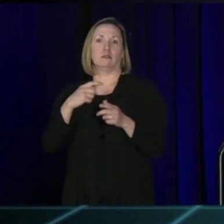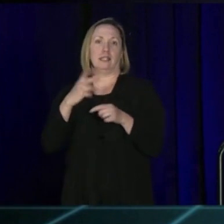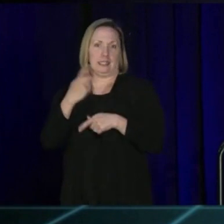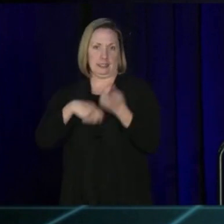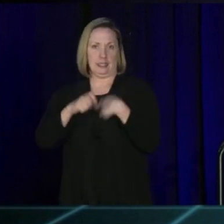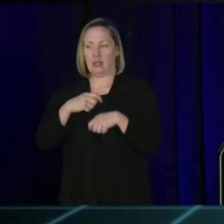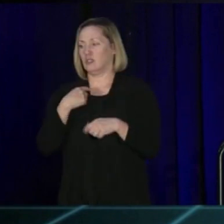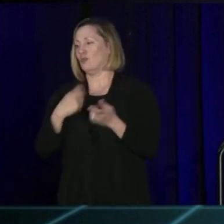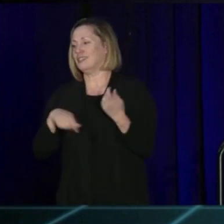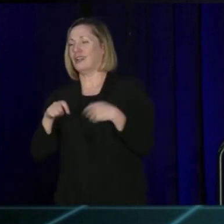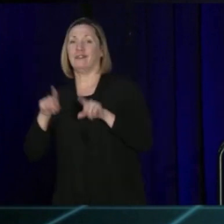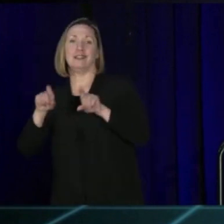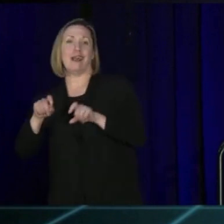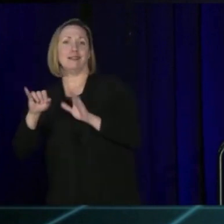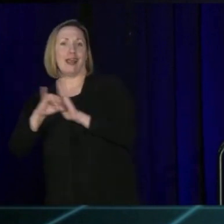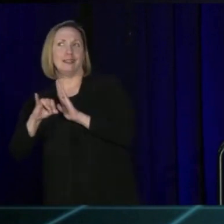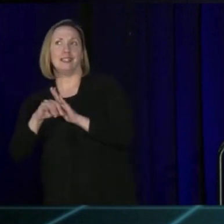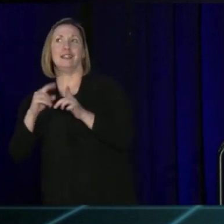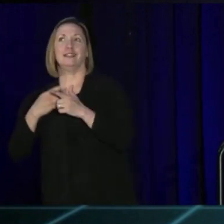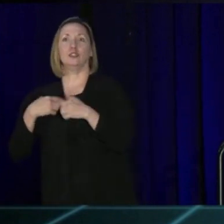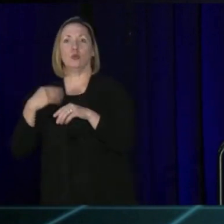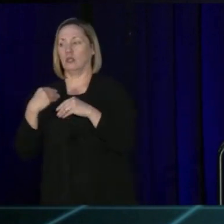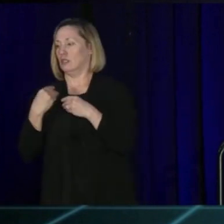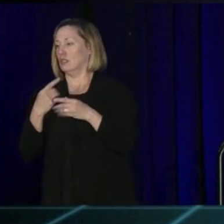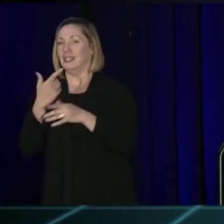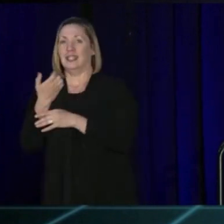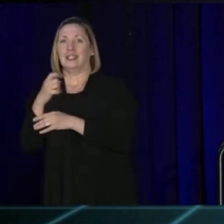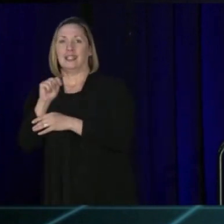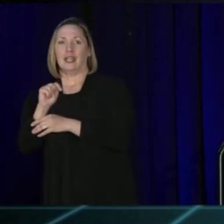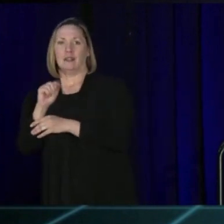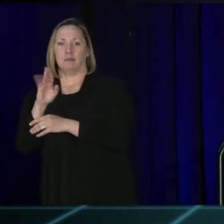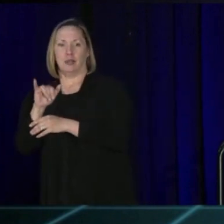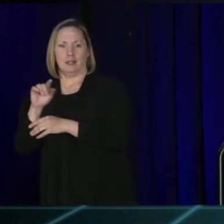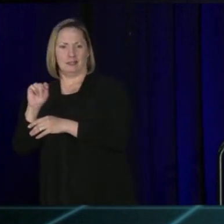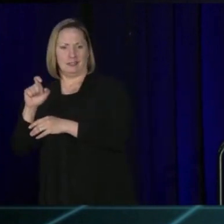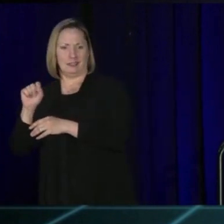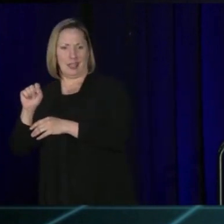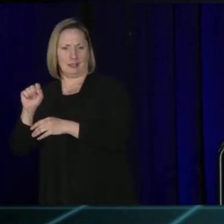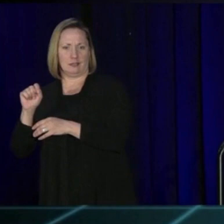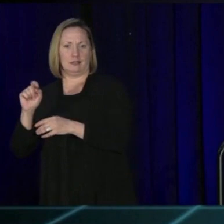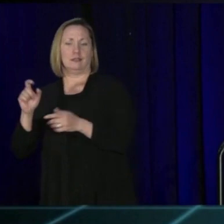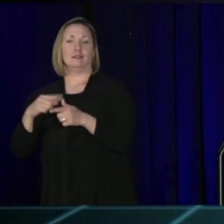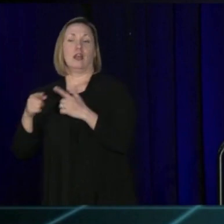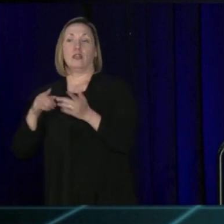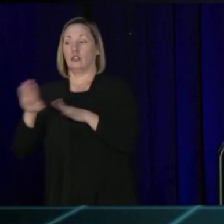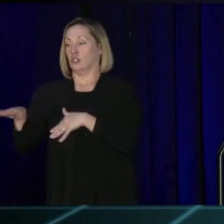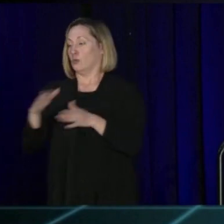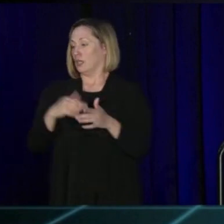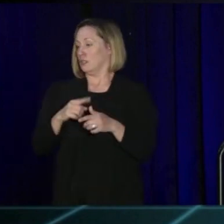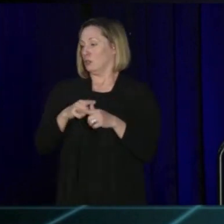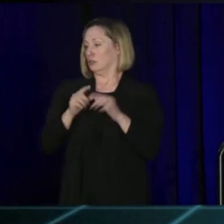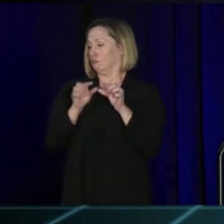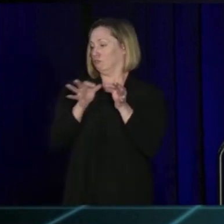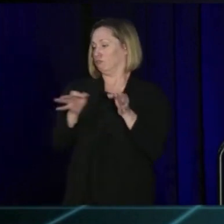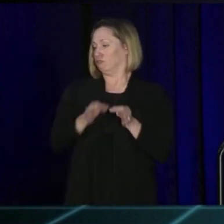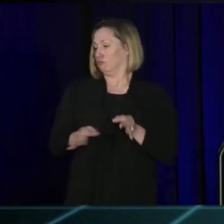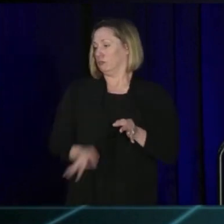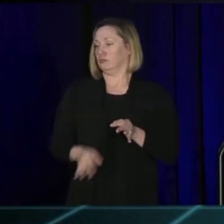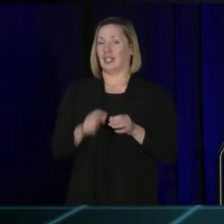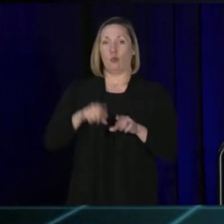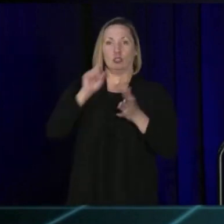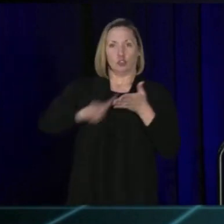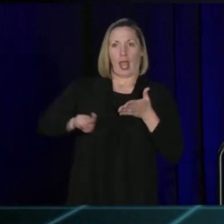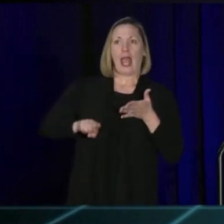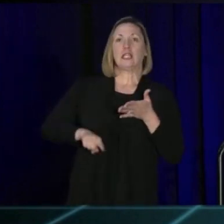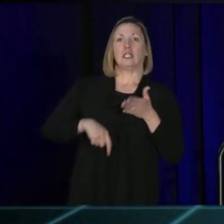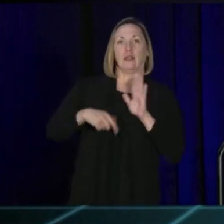test IDs or get by text, you can use semantic selectors like get by label tags that will already check that the label is correctly bound to the input